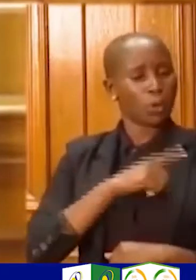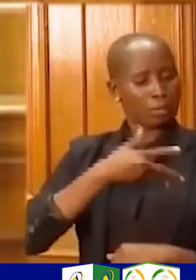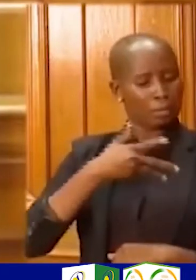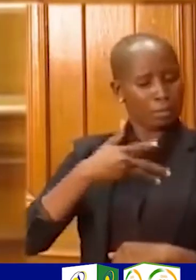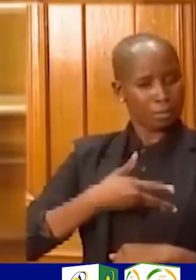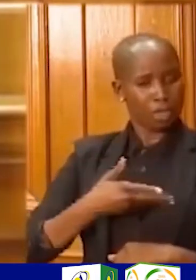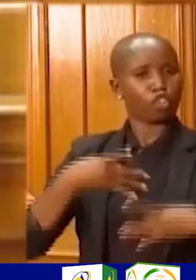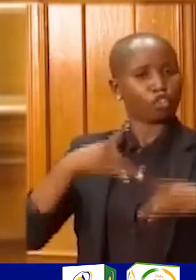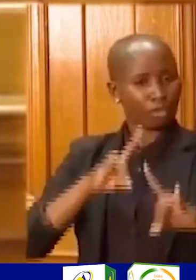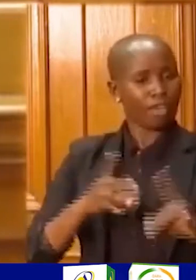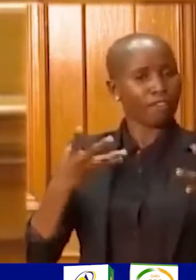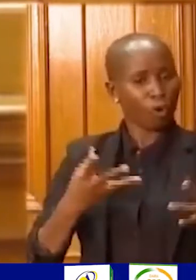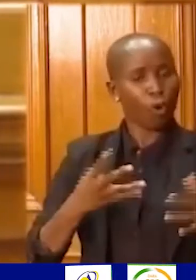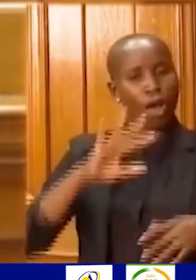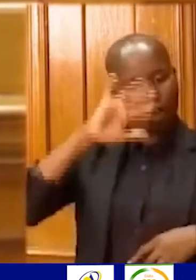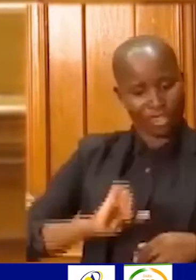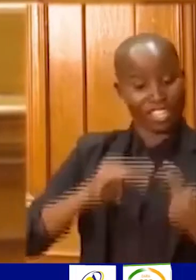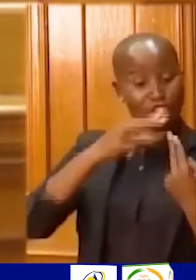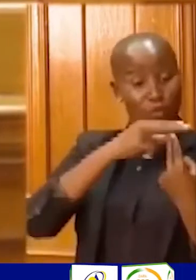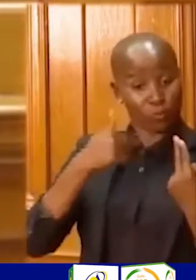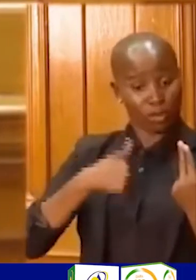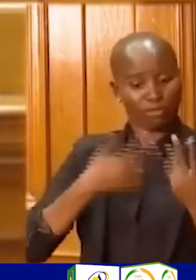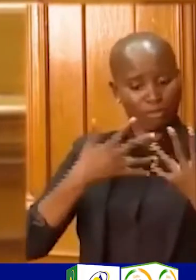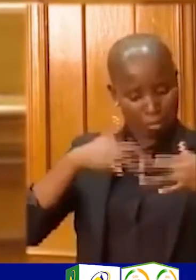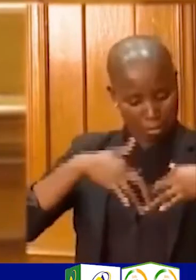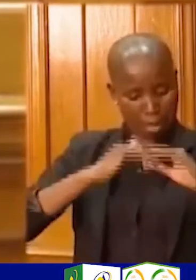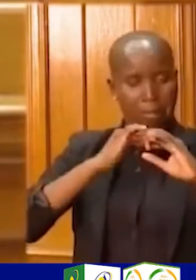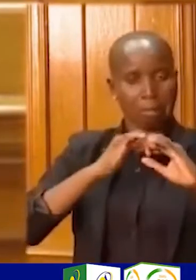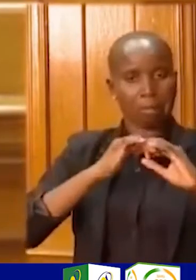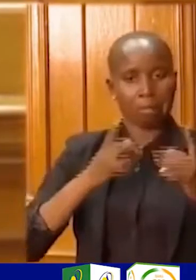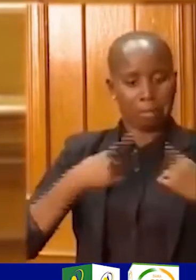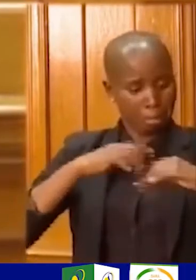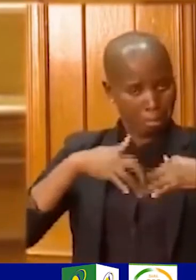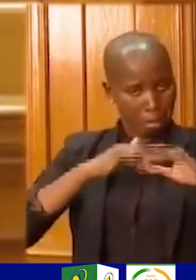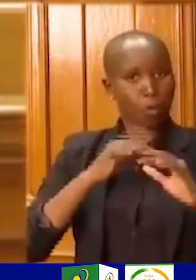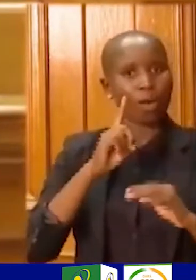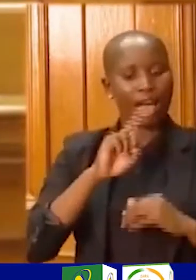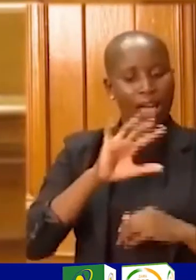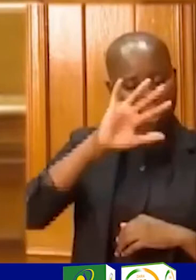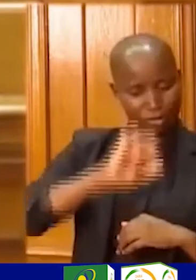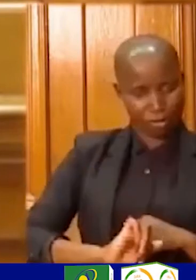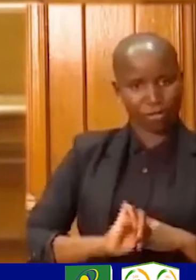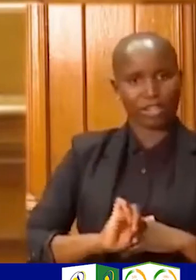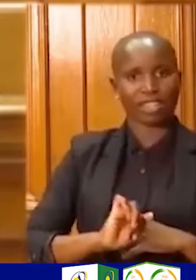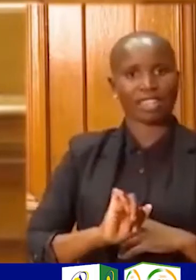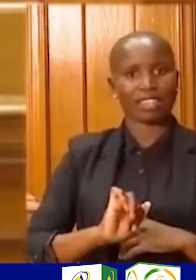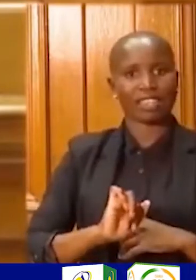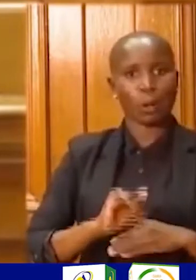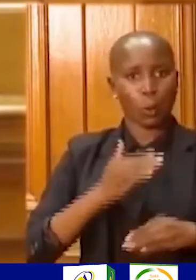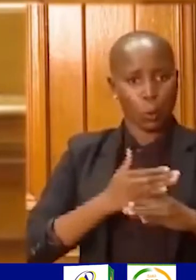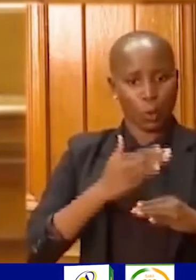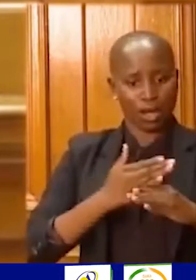we initiated the establishment of an African Vaccine Acquisition Task Team.